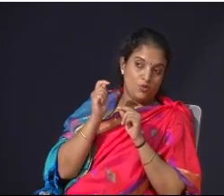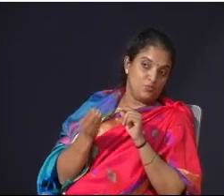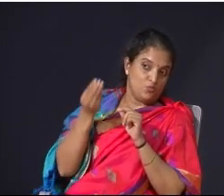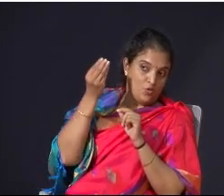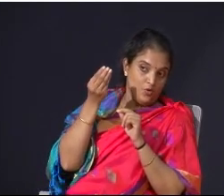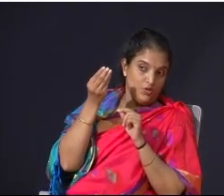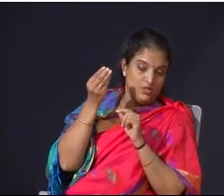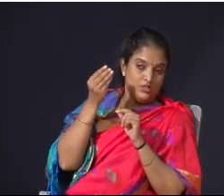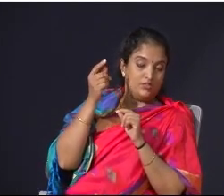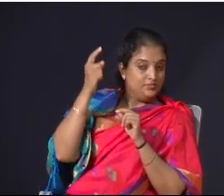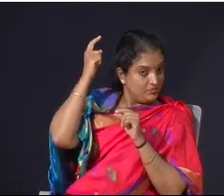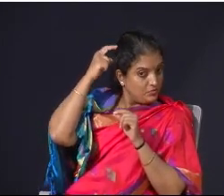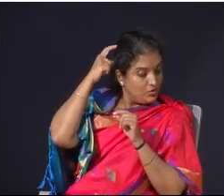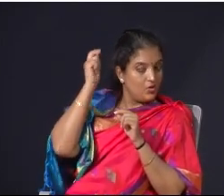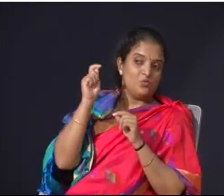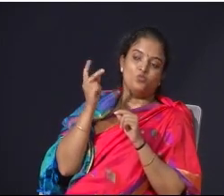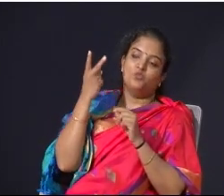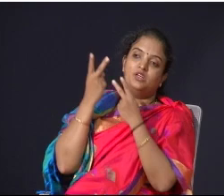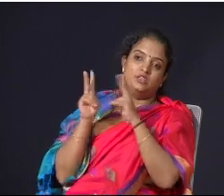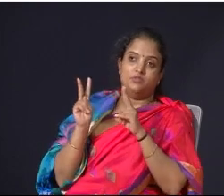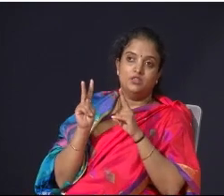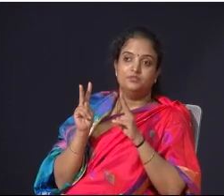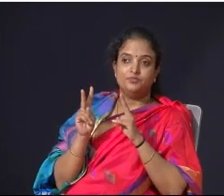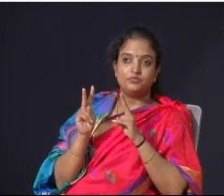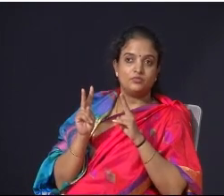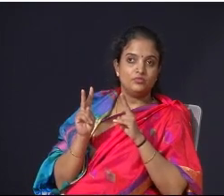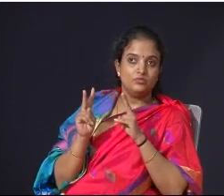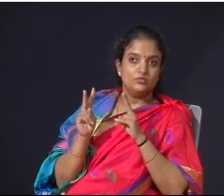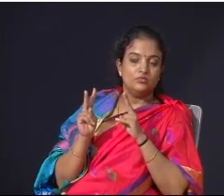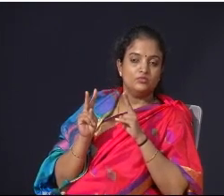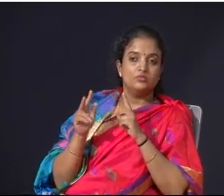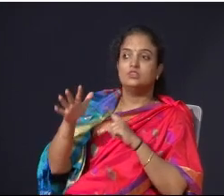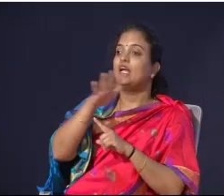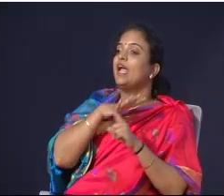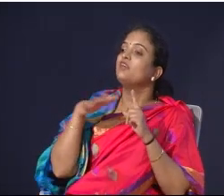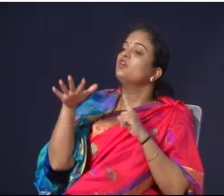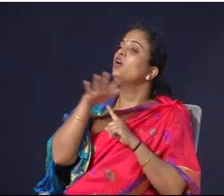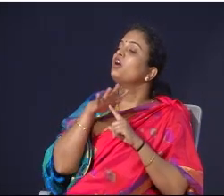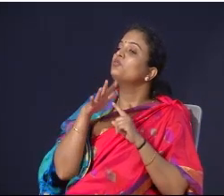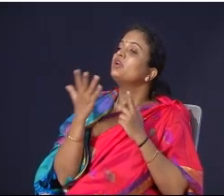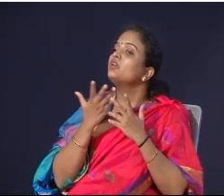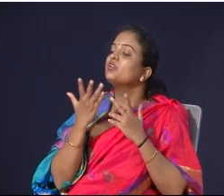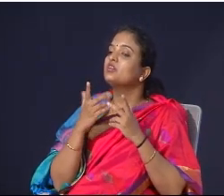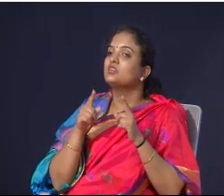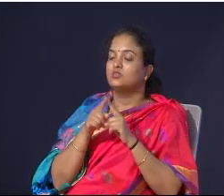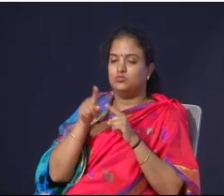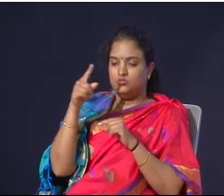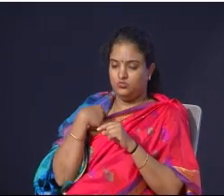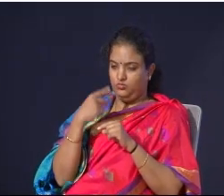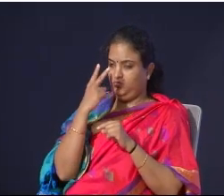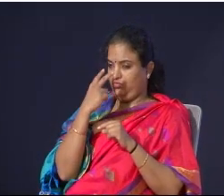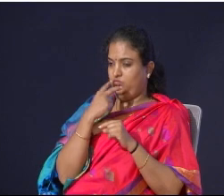the perceptual skills, the brain does more work. Okay. Then there are environmental factors which affect your vision, my